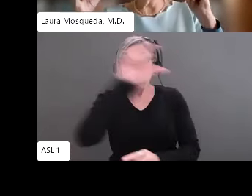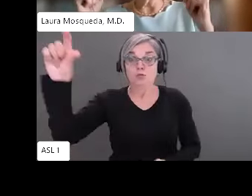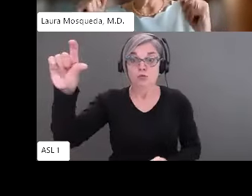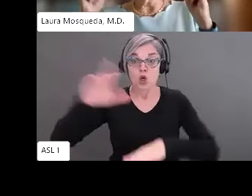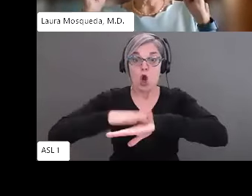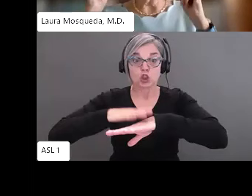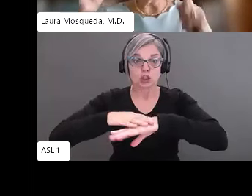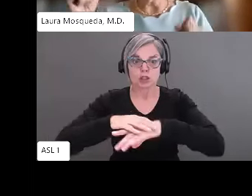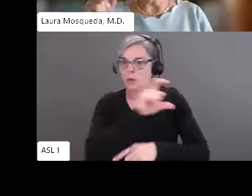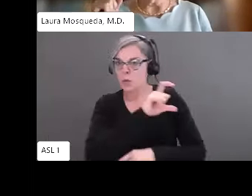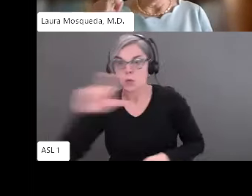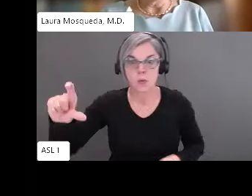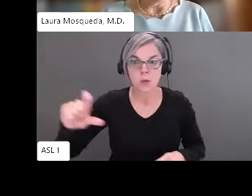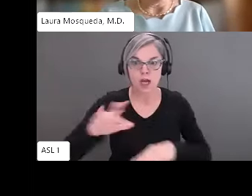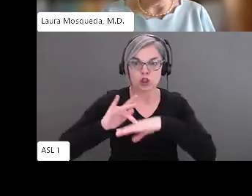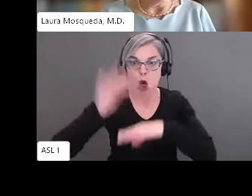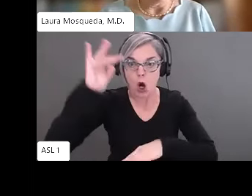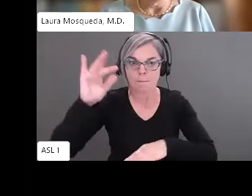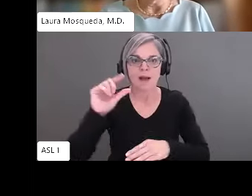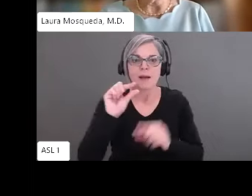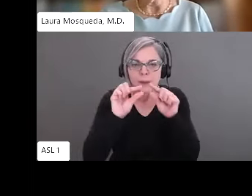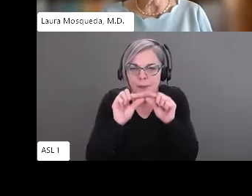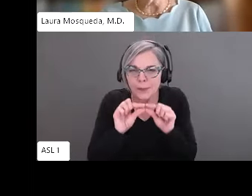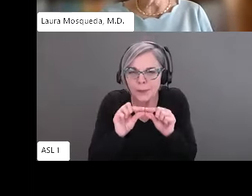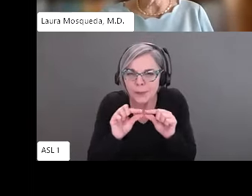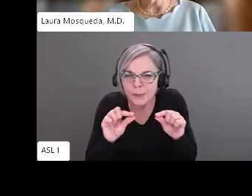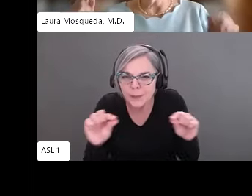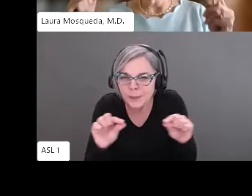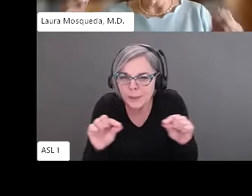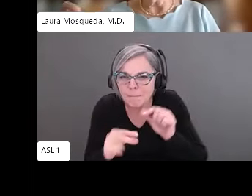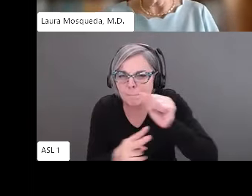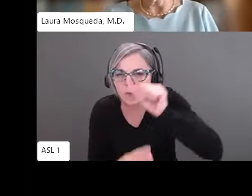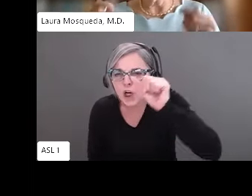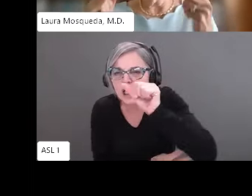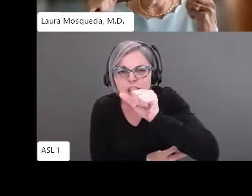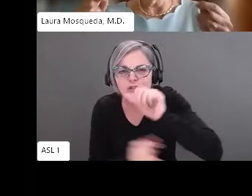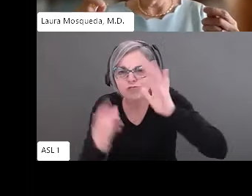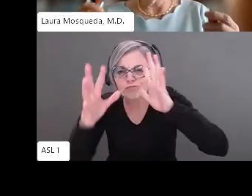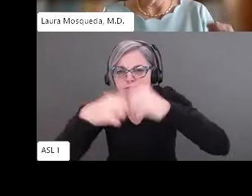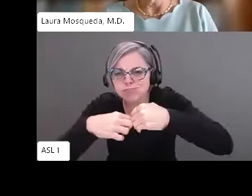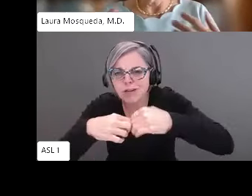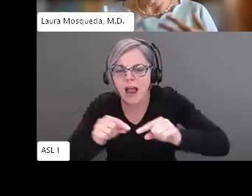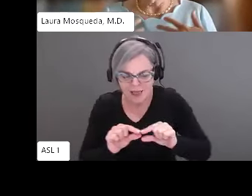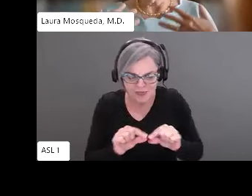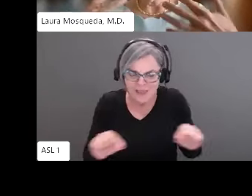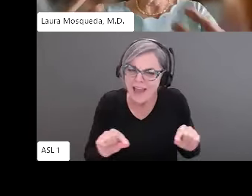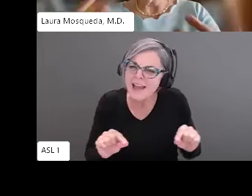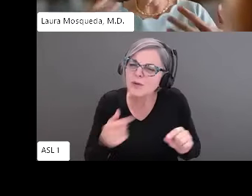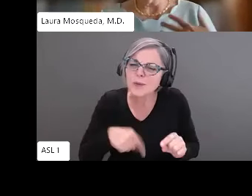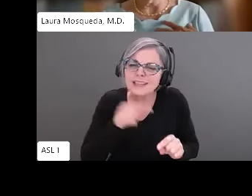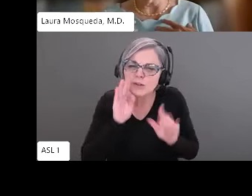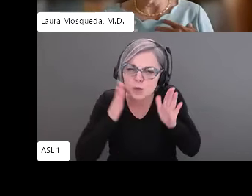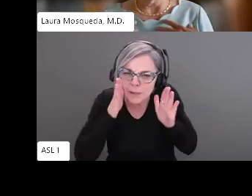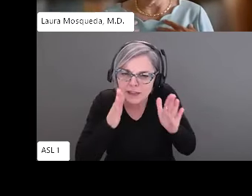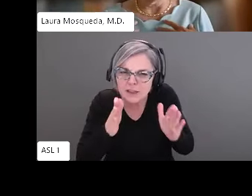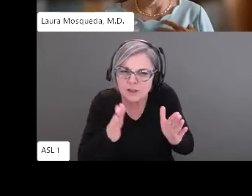that might be what is actually most important. But we have to go in open-minded, open-hearted, so that the